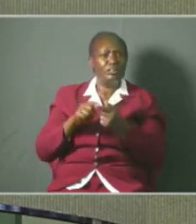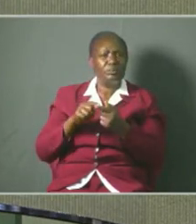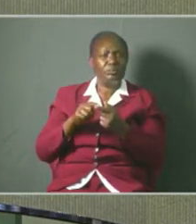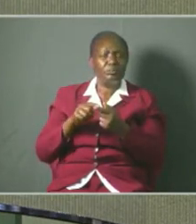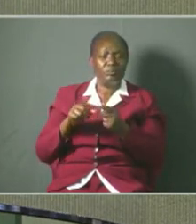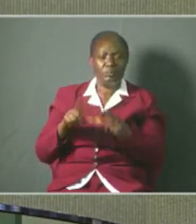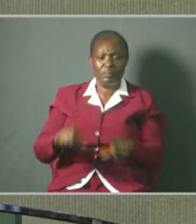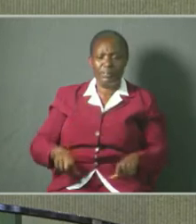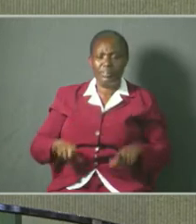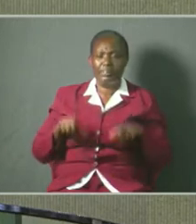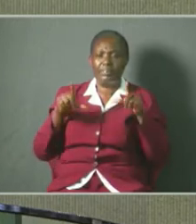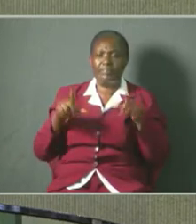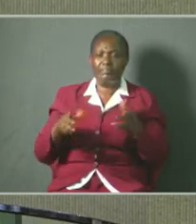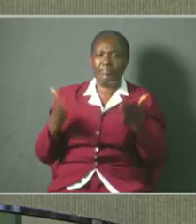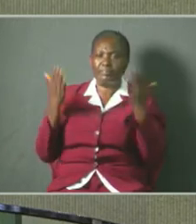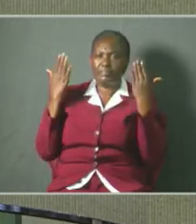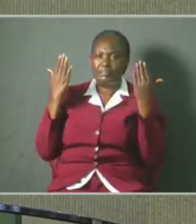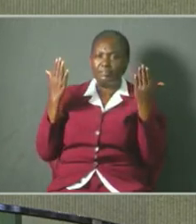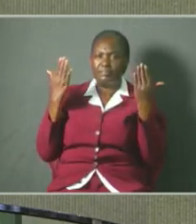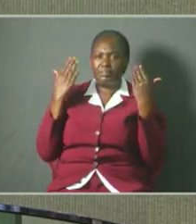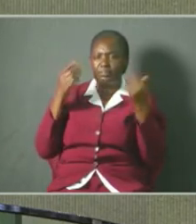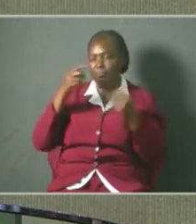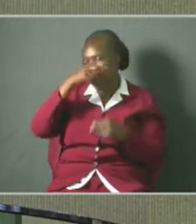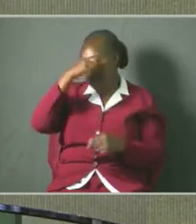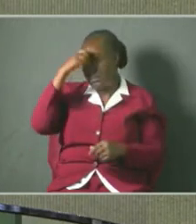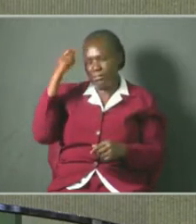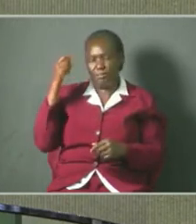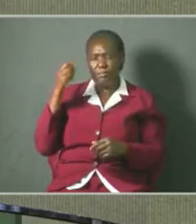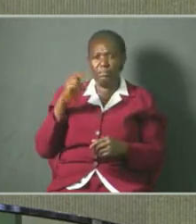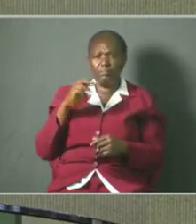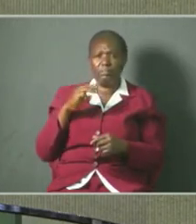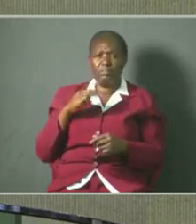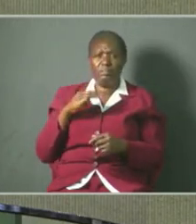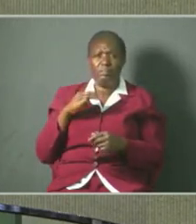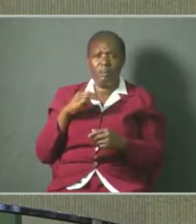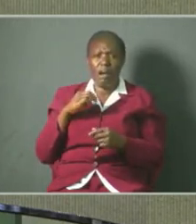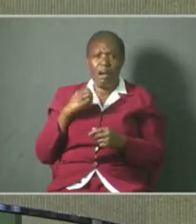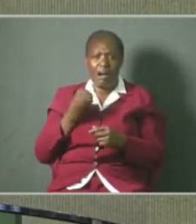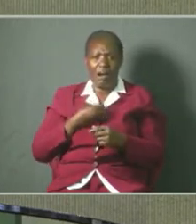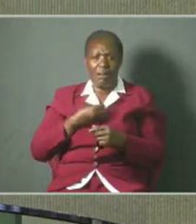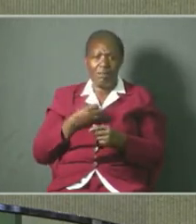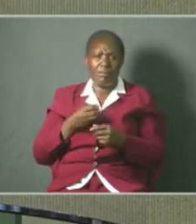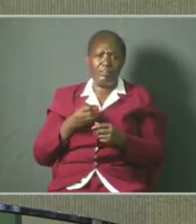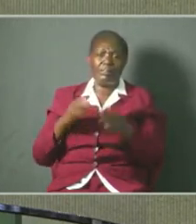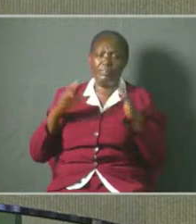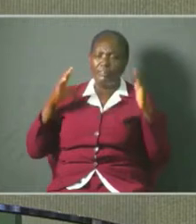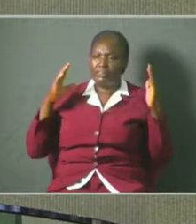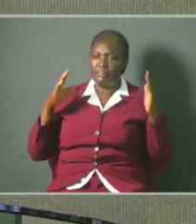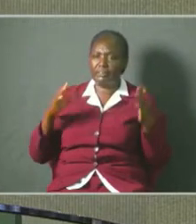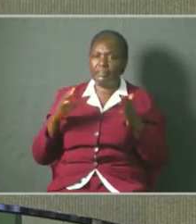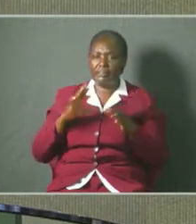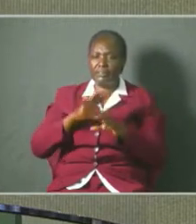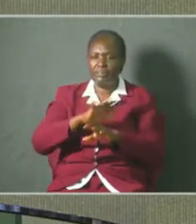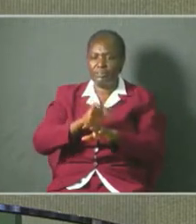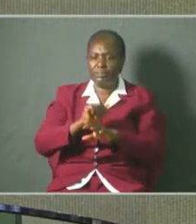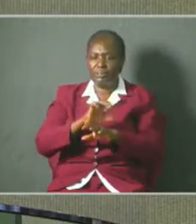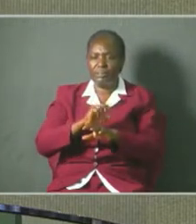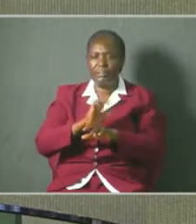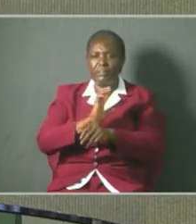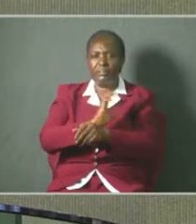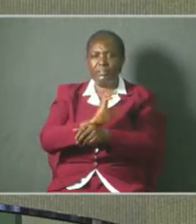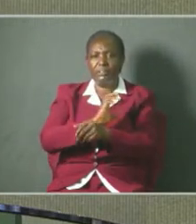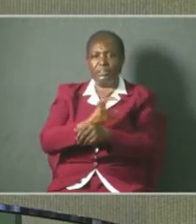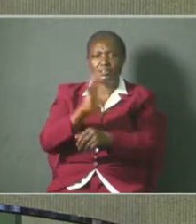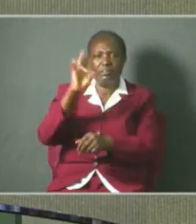eternal? Because of our great commission and our great calling as a church, the